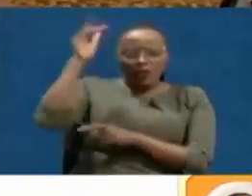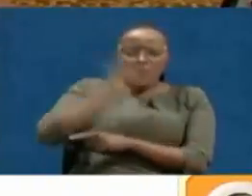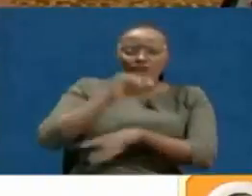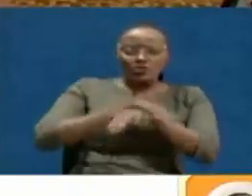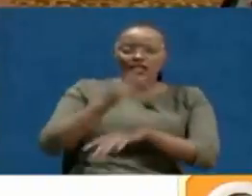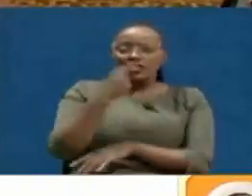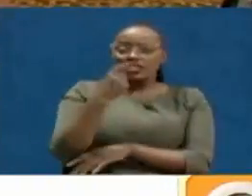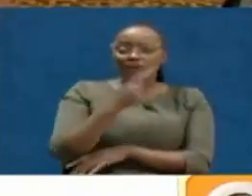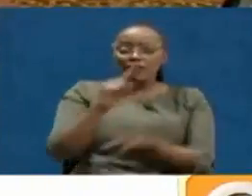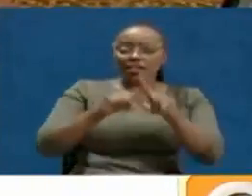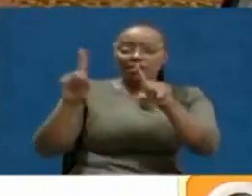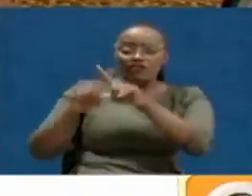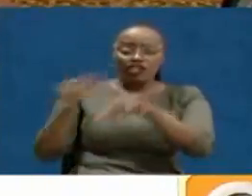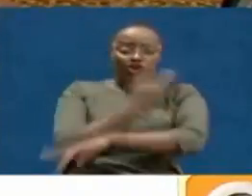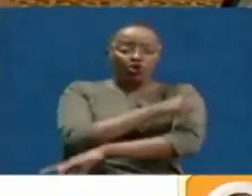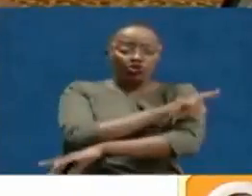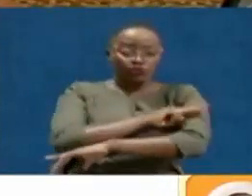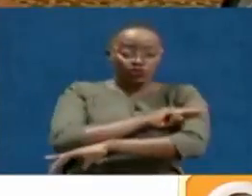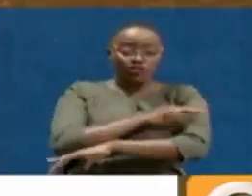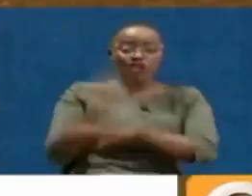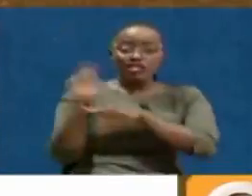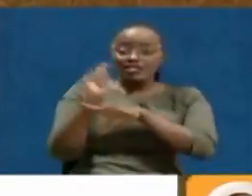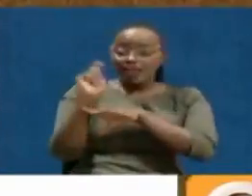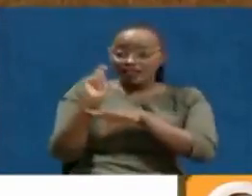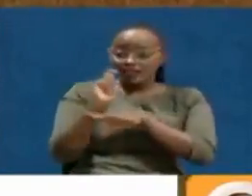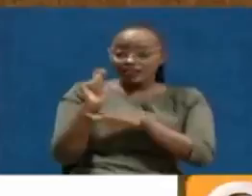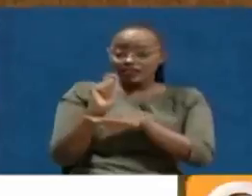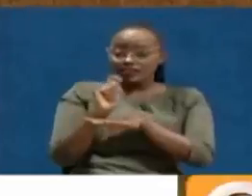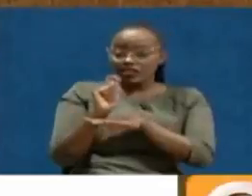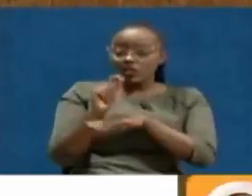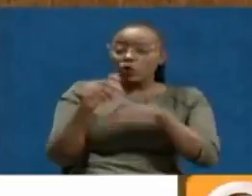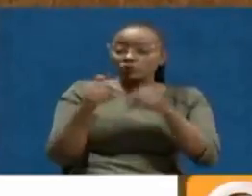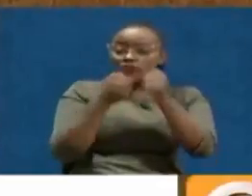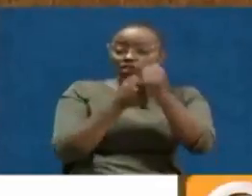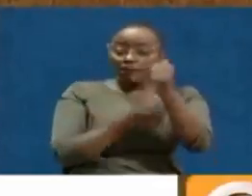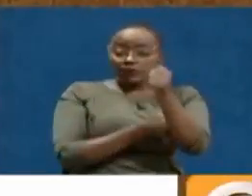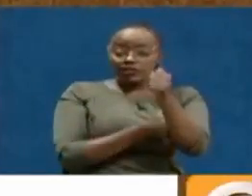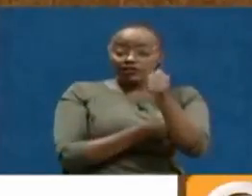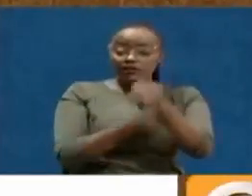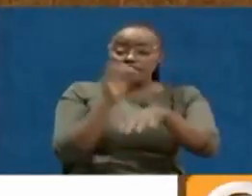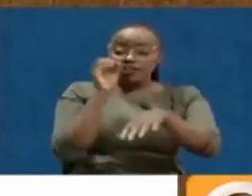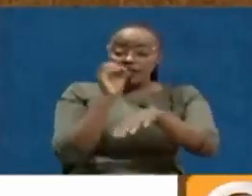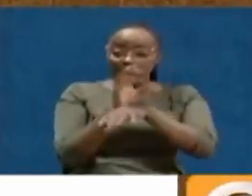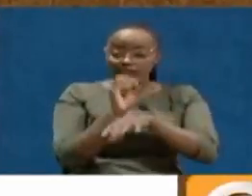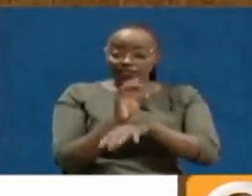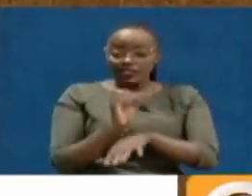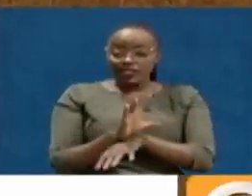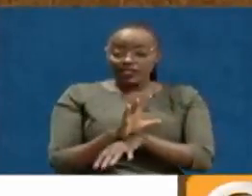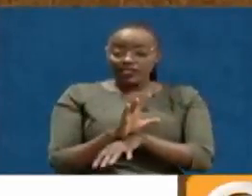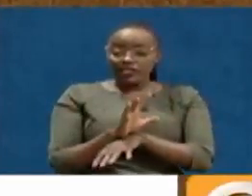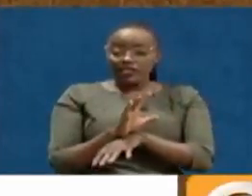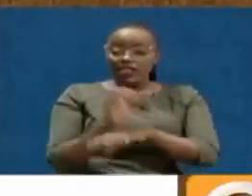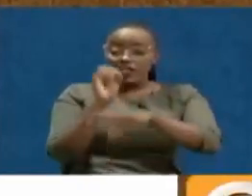receive treatment across all the facilities. We are training and supporting the guidance and